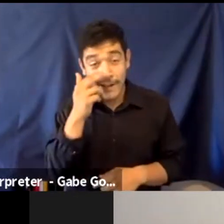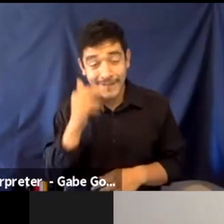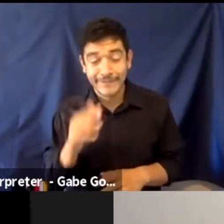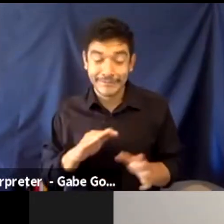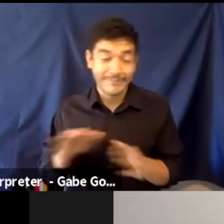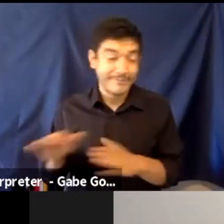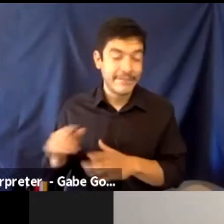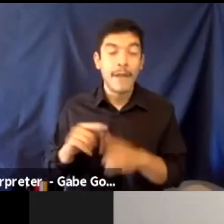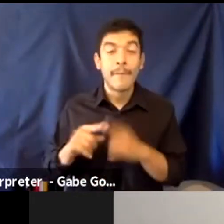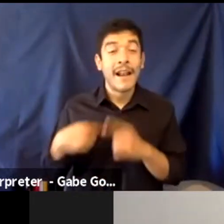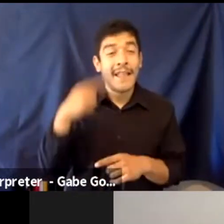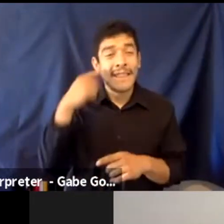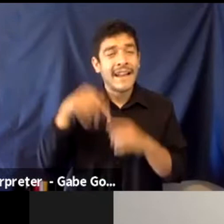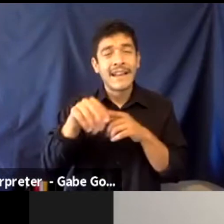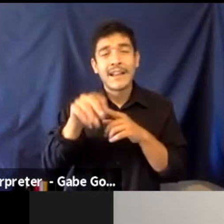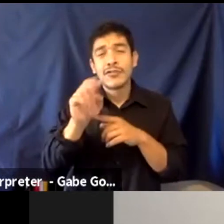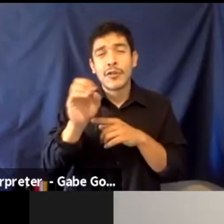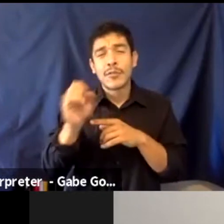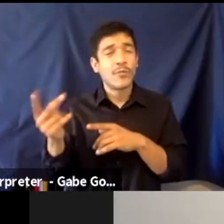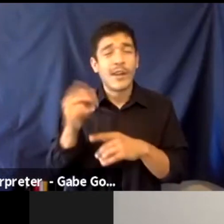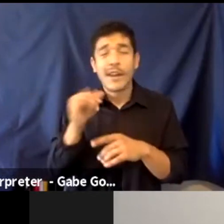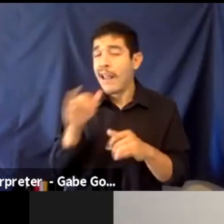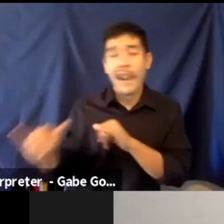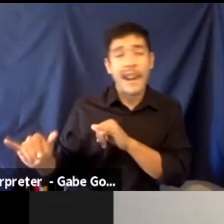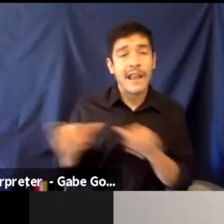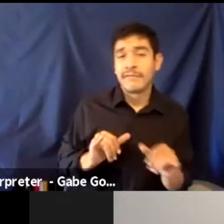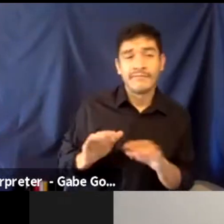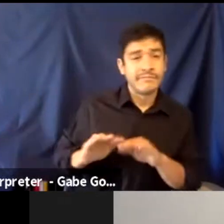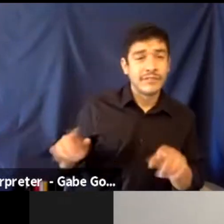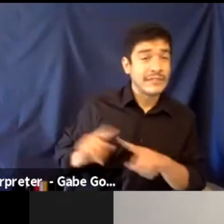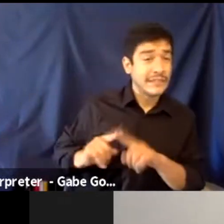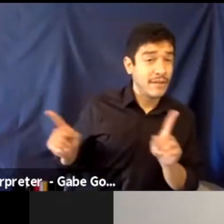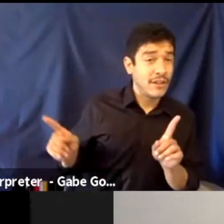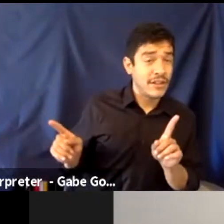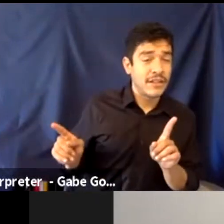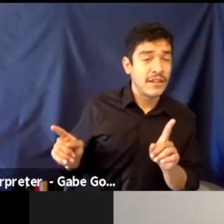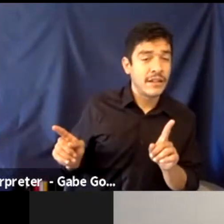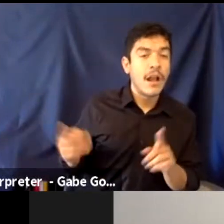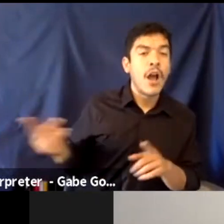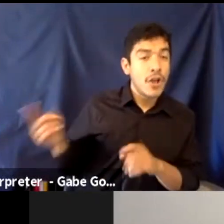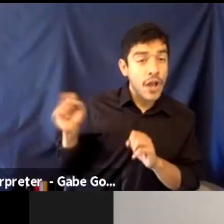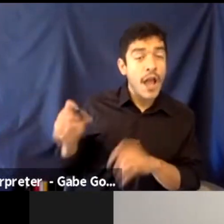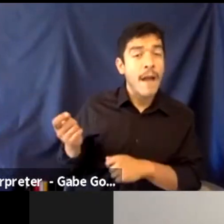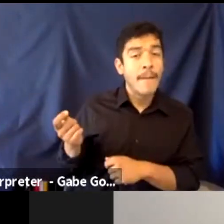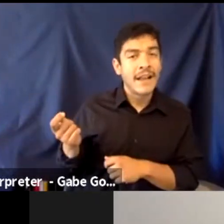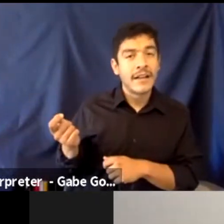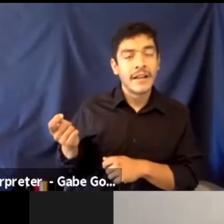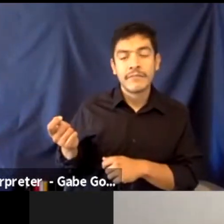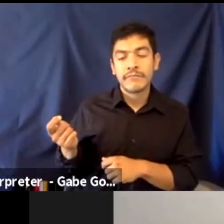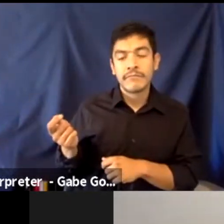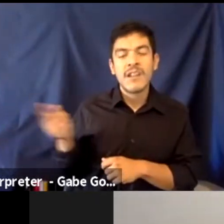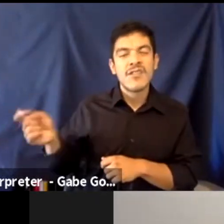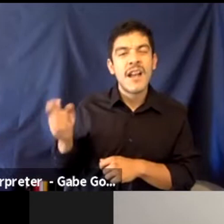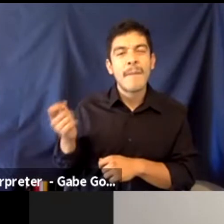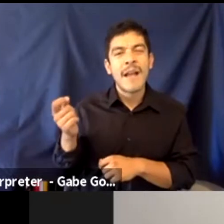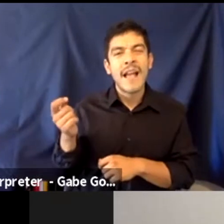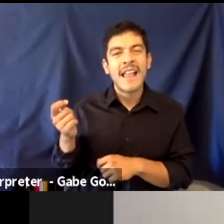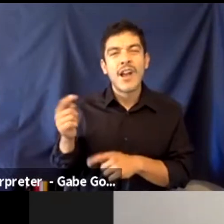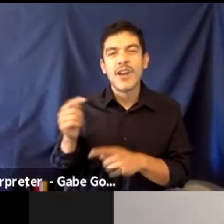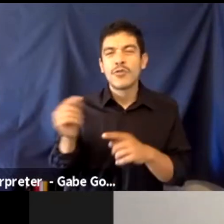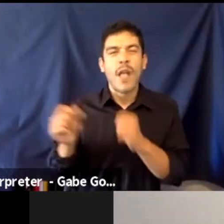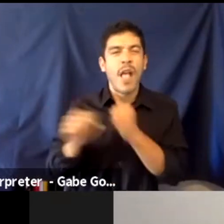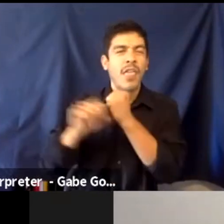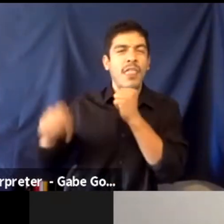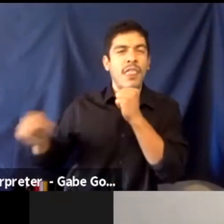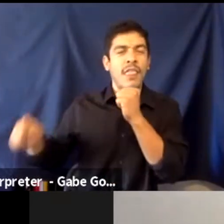think in terms of not being like, I would say she can be a little bit extravagant at